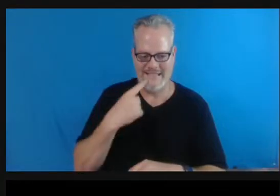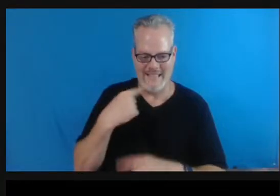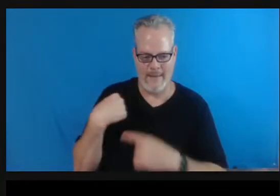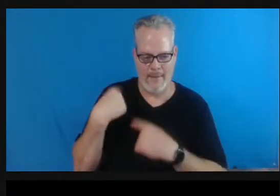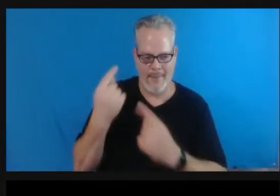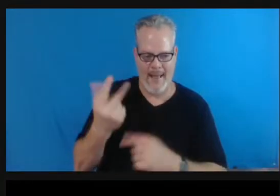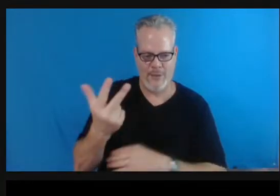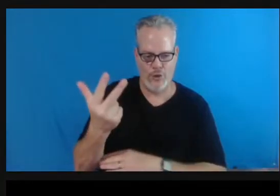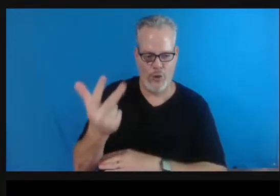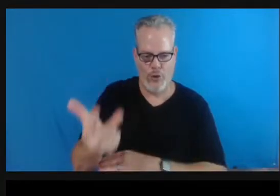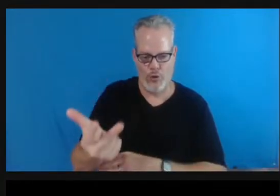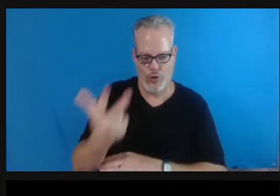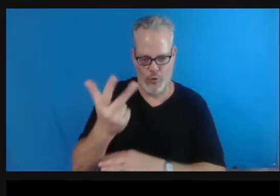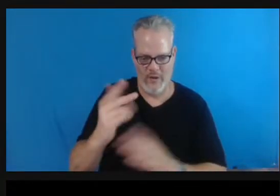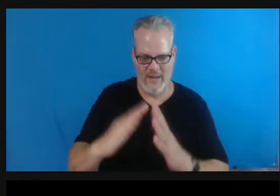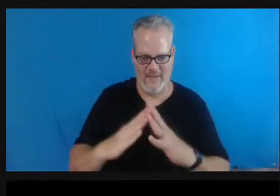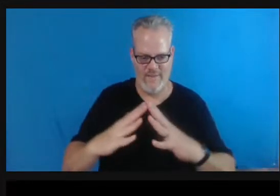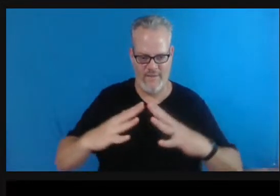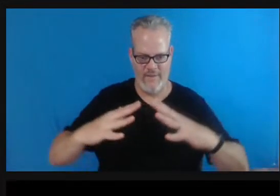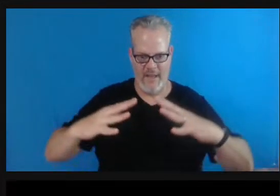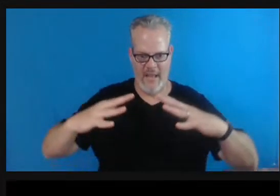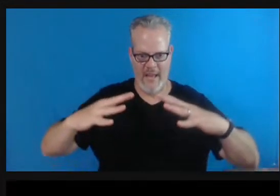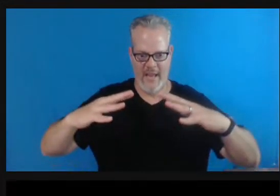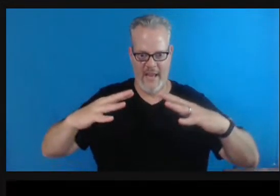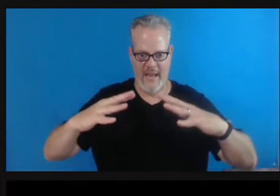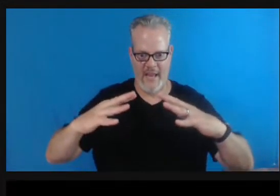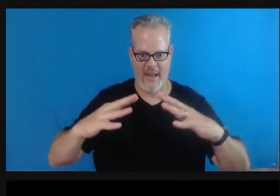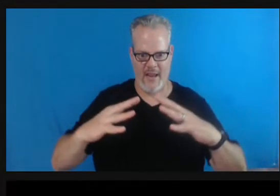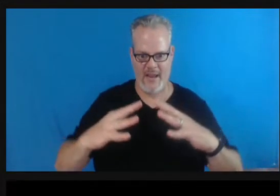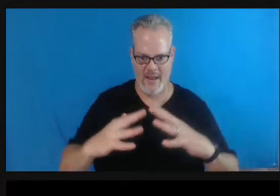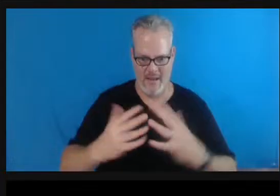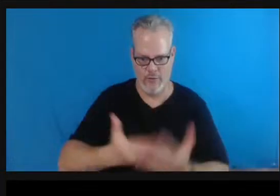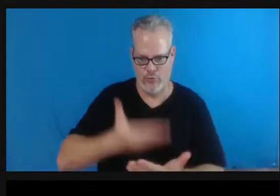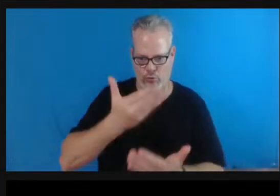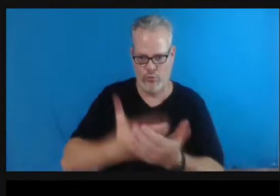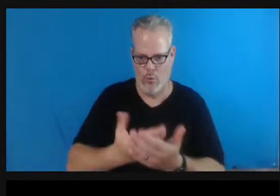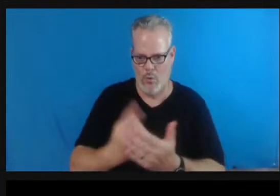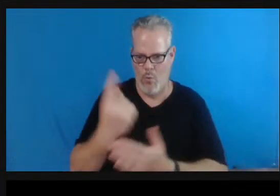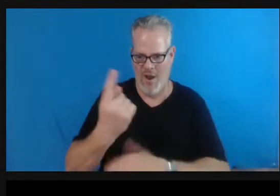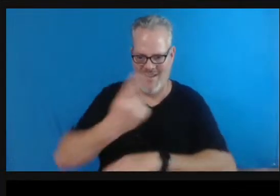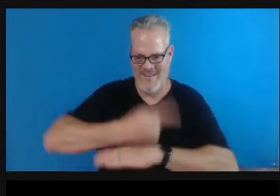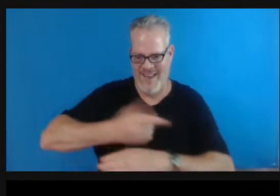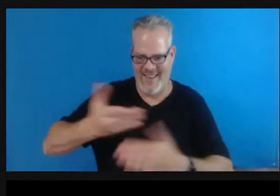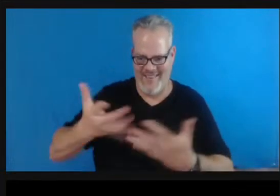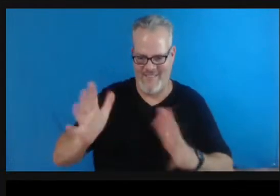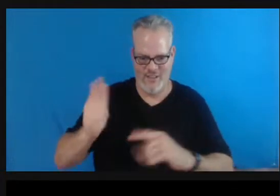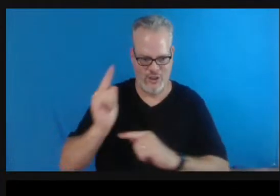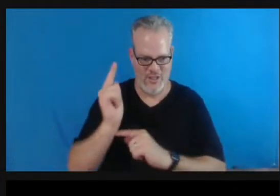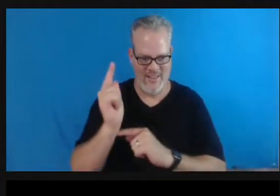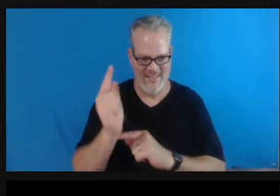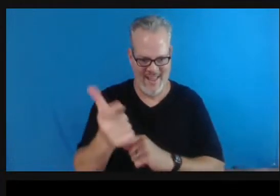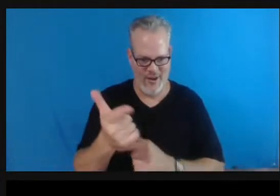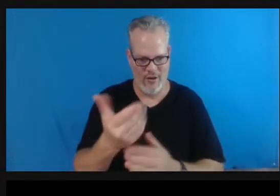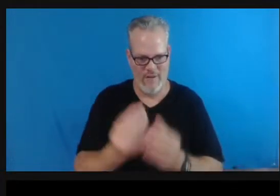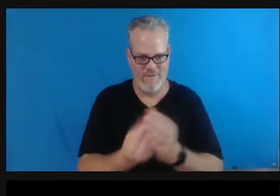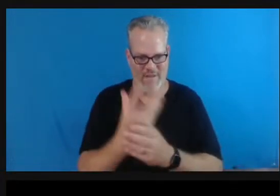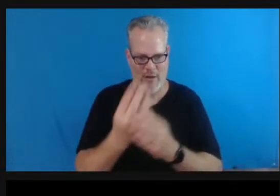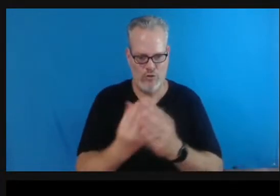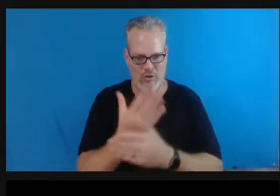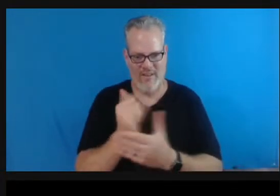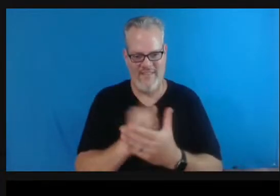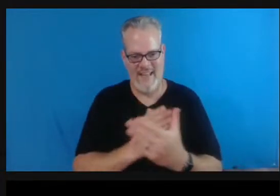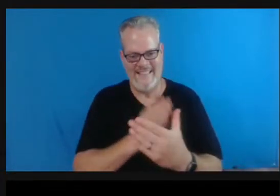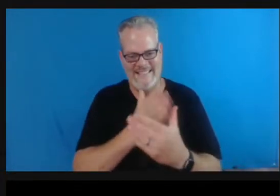showed small deflation signals around 1 day after the end of fountaining episode that disturb the